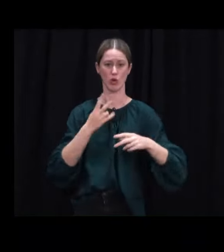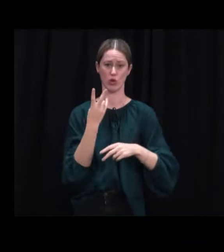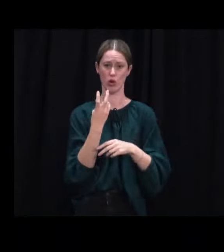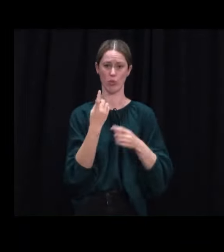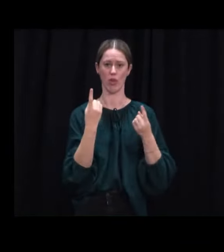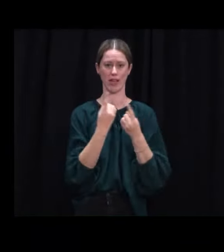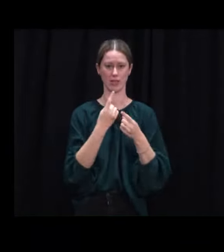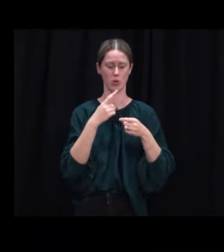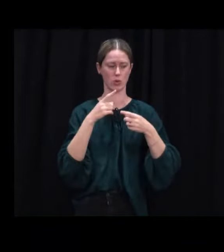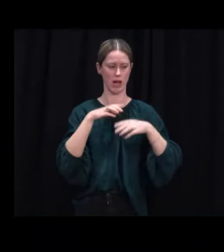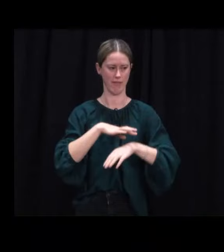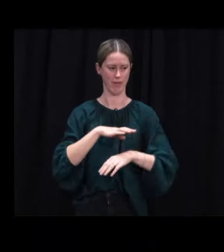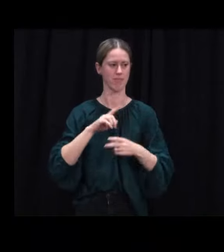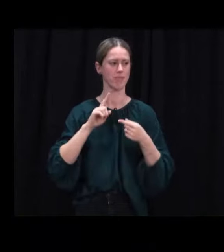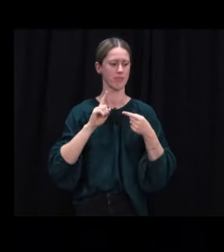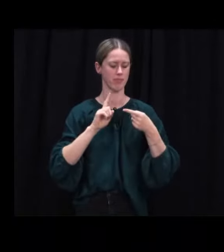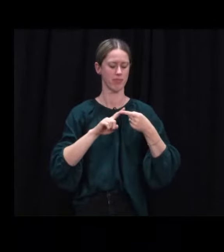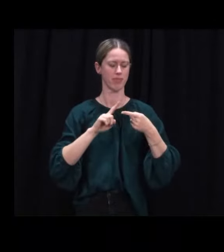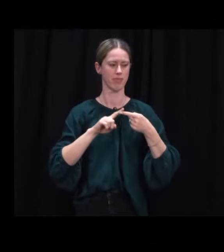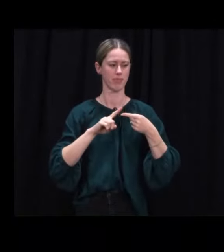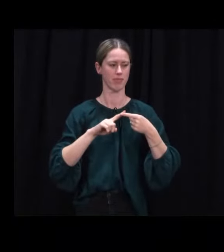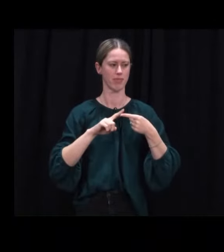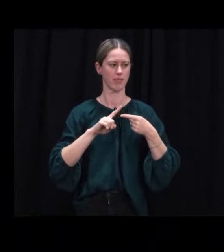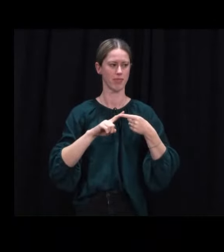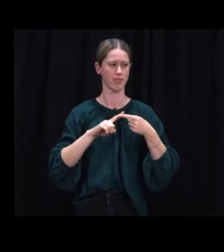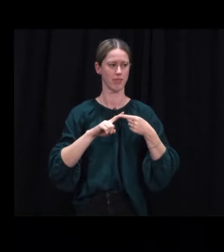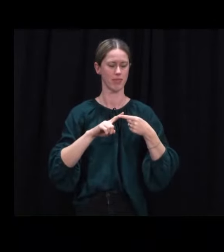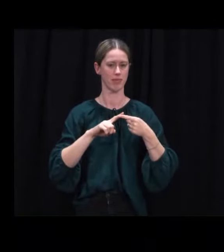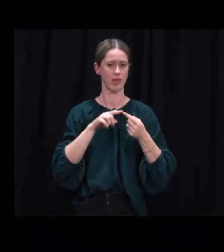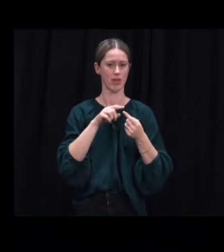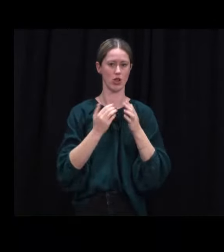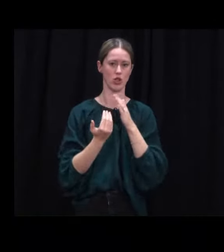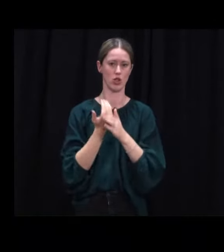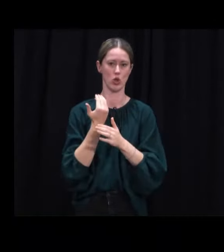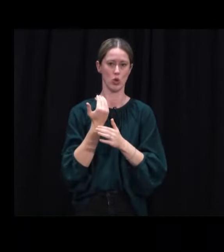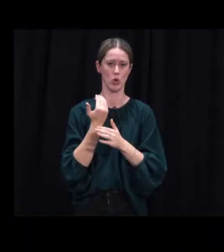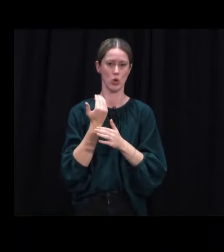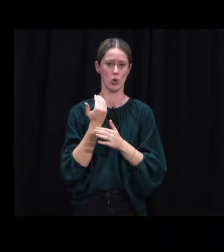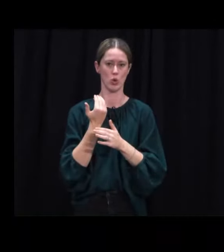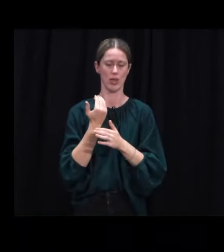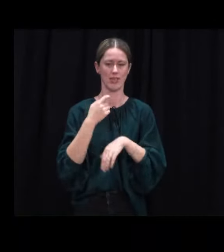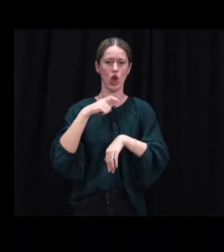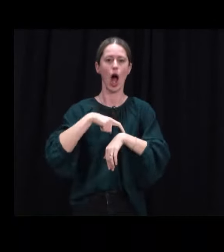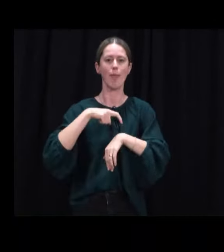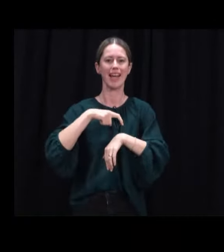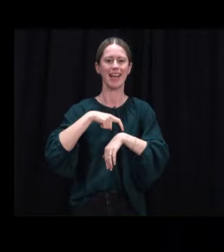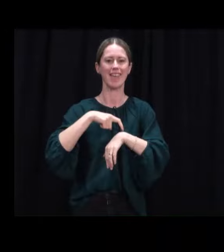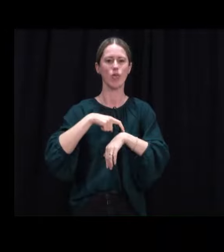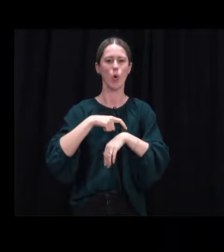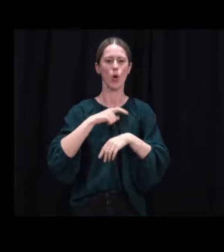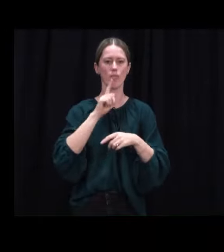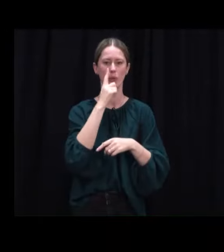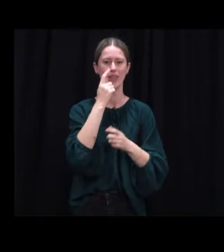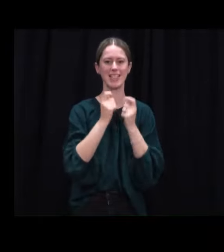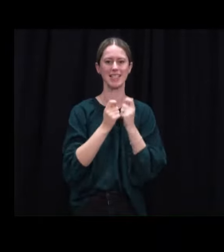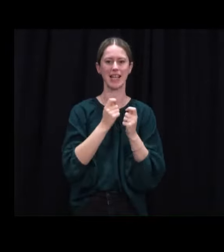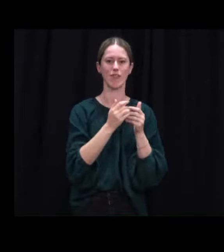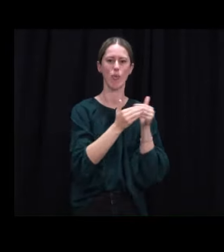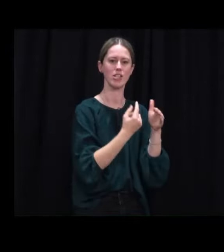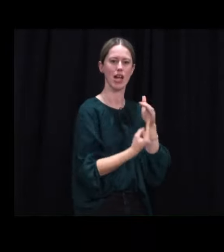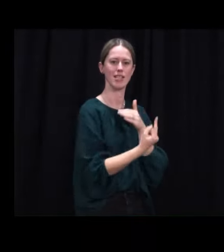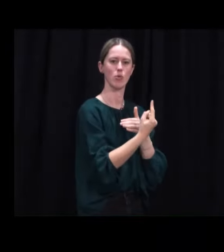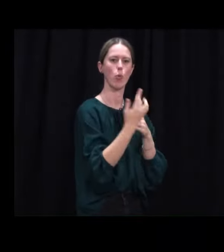just like to cover. One is we are introducing a day 6 test in managed isolation. In the first instance, we